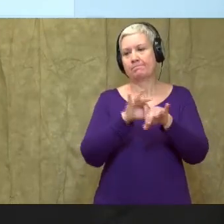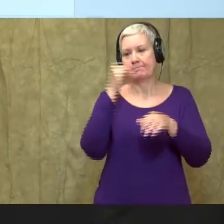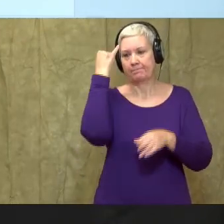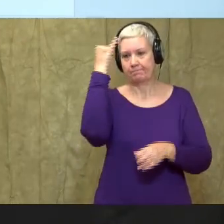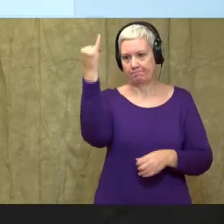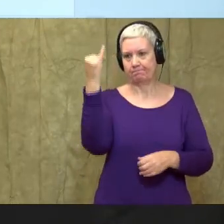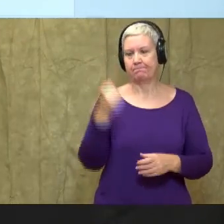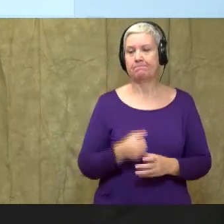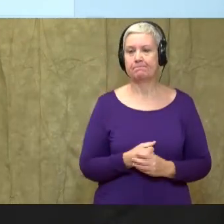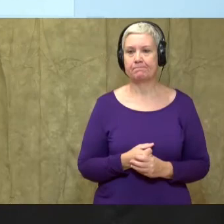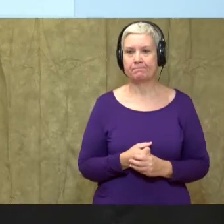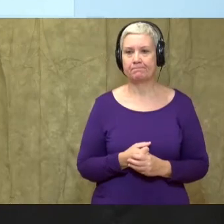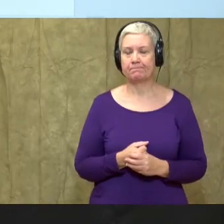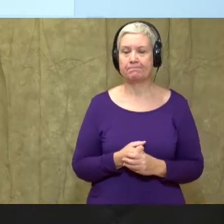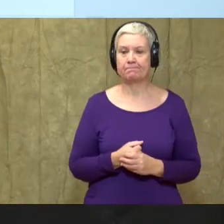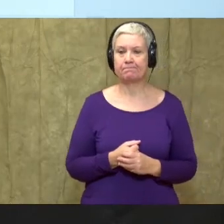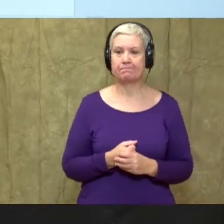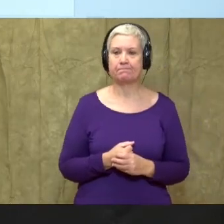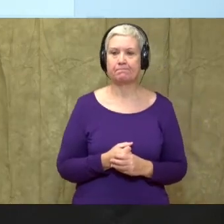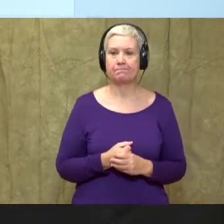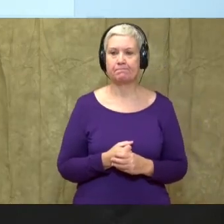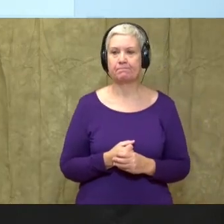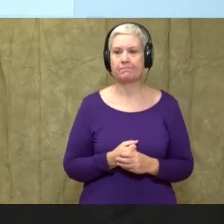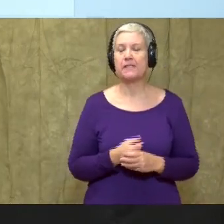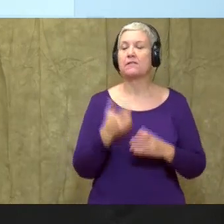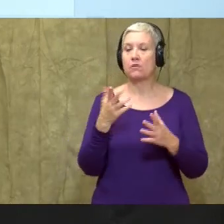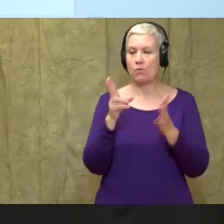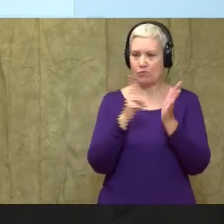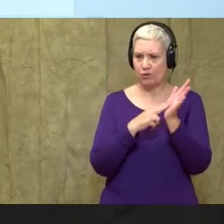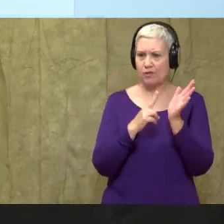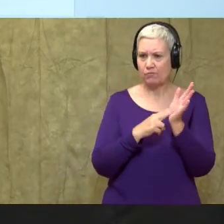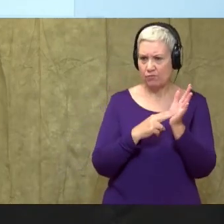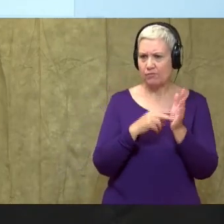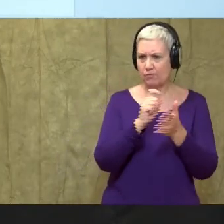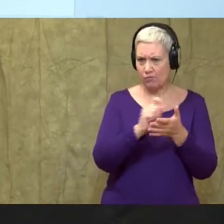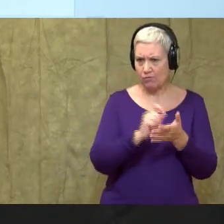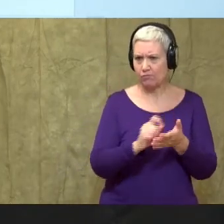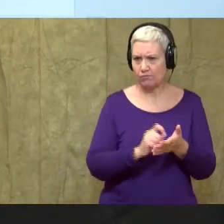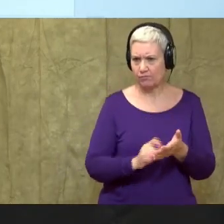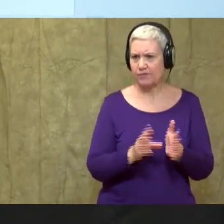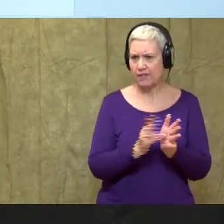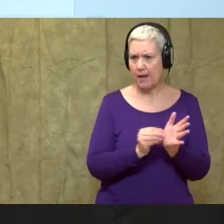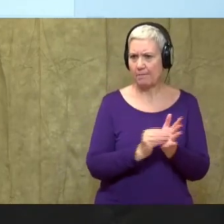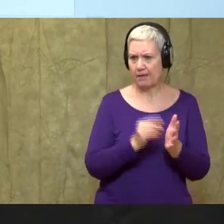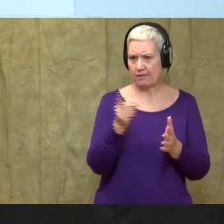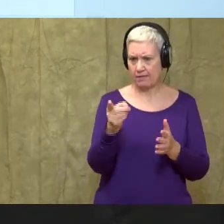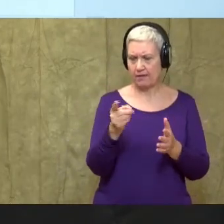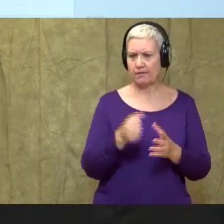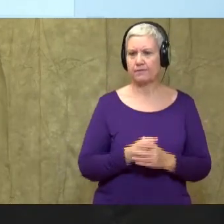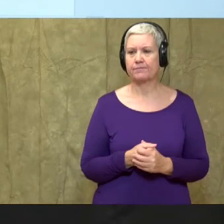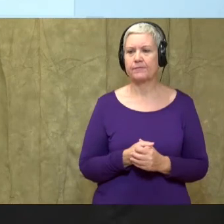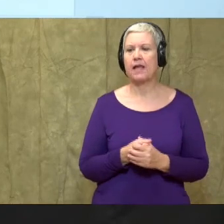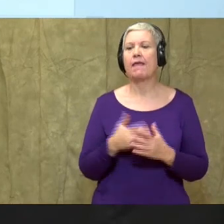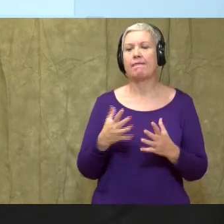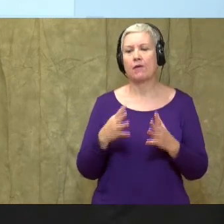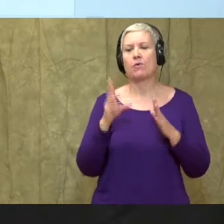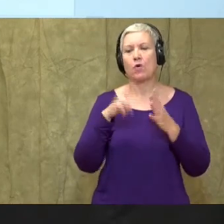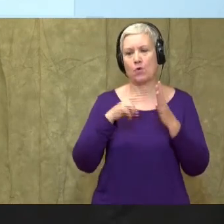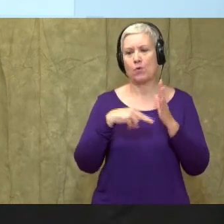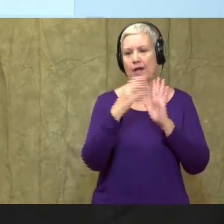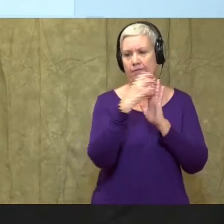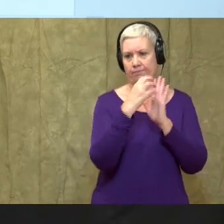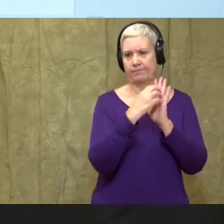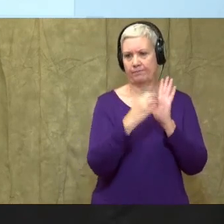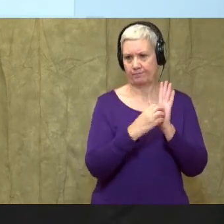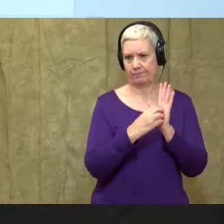Okay? All right, so I'll give you just a second to get this down if you haven't already, and then we're going to move on to the actual text, and